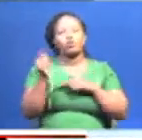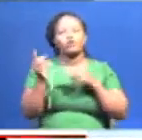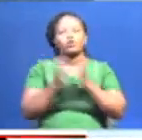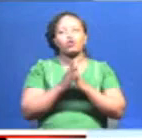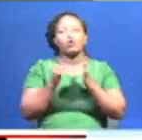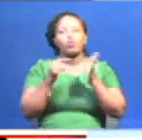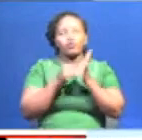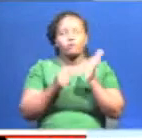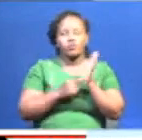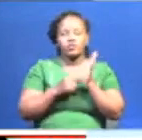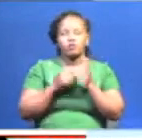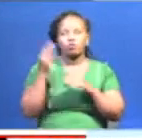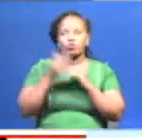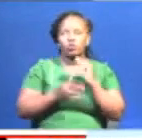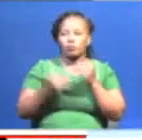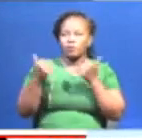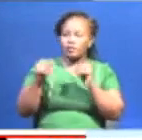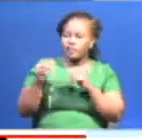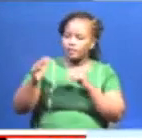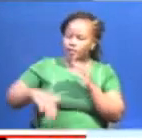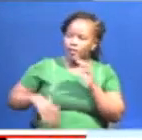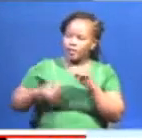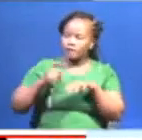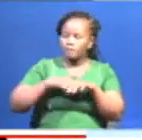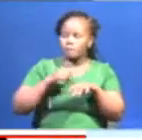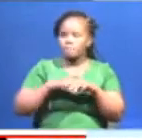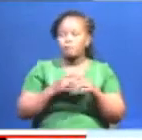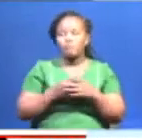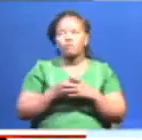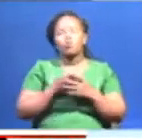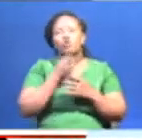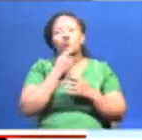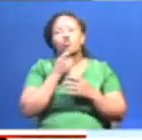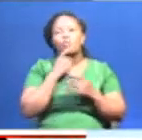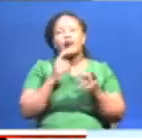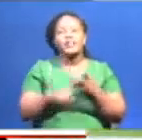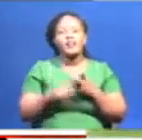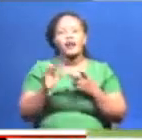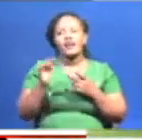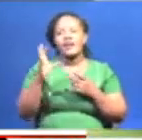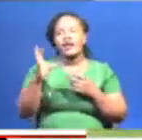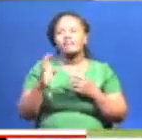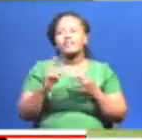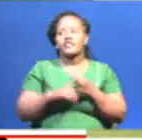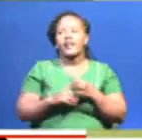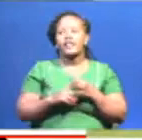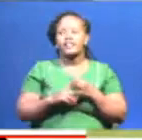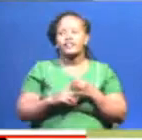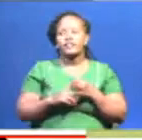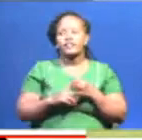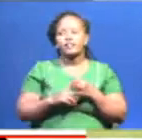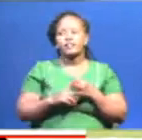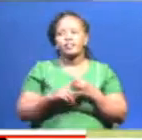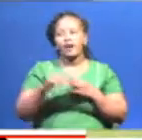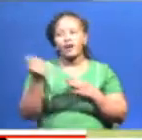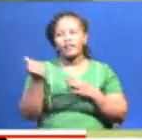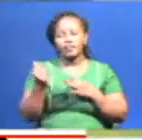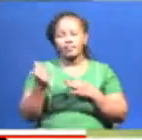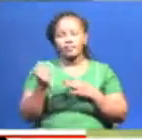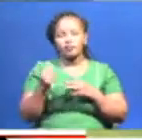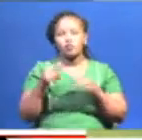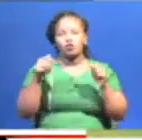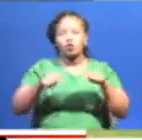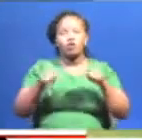last-minute disappointments. Gor Mahia, Tusker and Nzoia Sugar all stand a chance of winning the title this season, and today they force their way